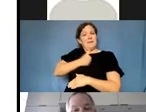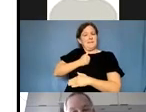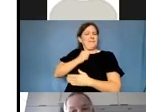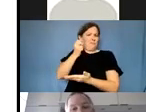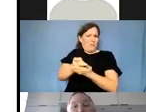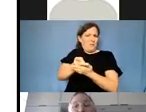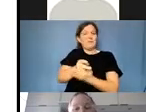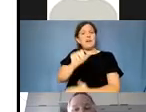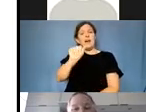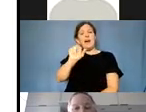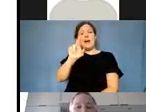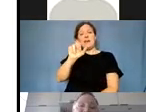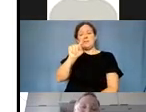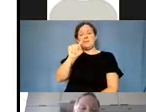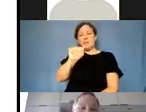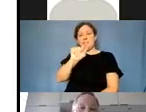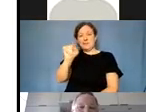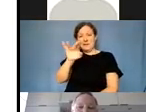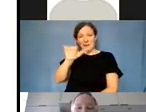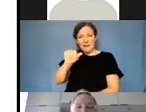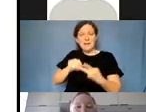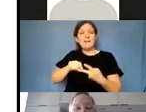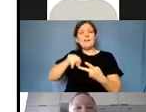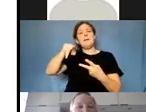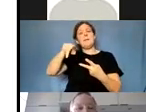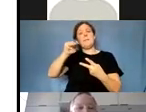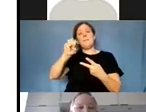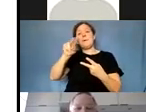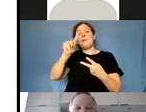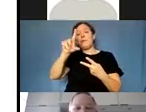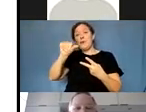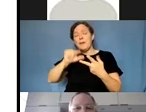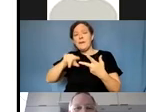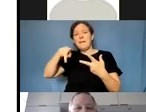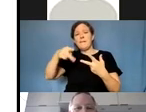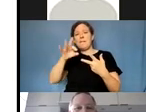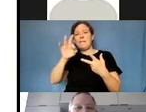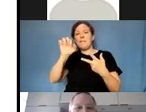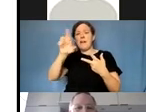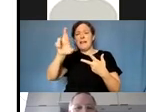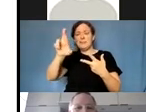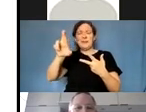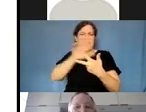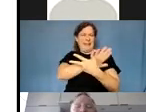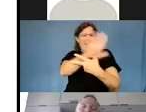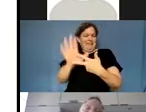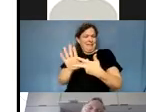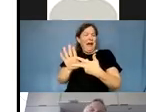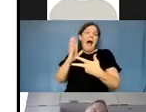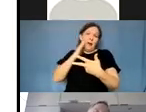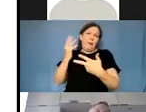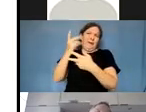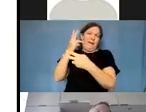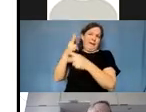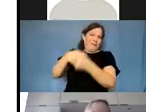AstraZeneca, Moderna, or Pfizer. I know they come under new names, but let's just stick with those names we're familiar with for this purpose. And